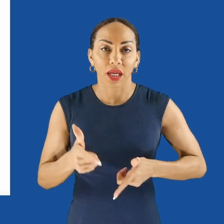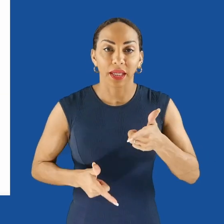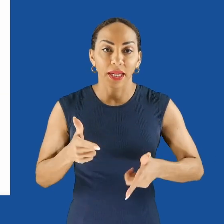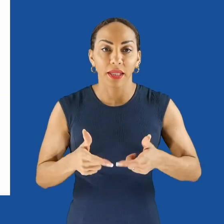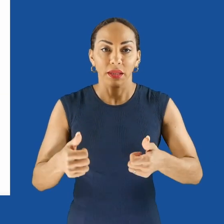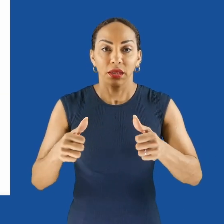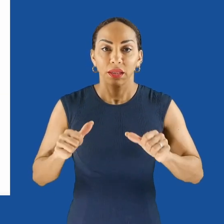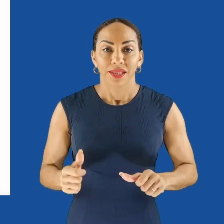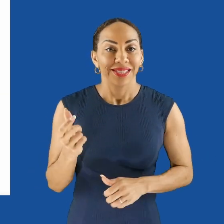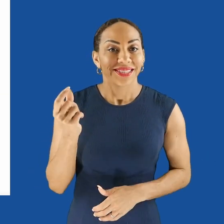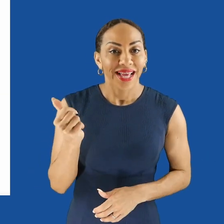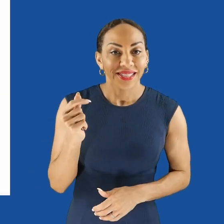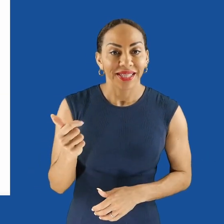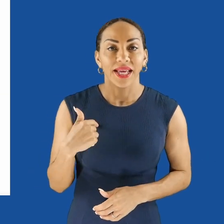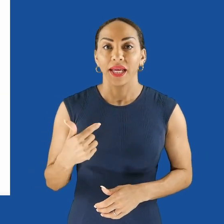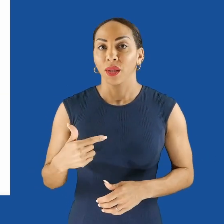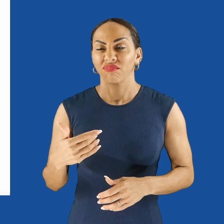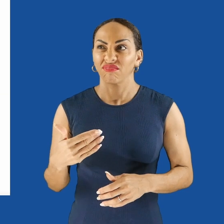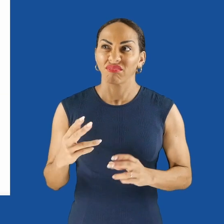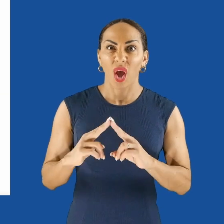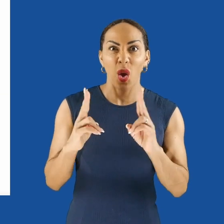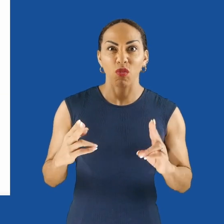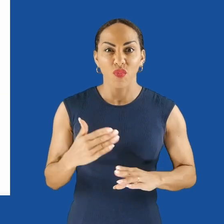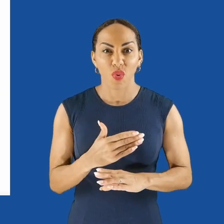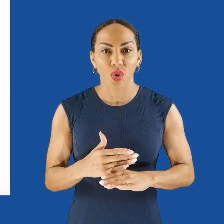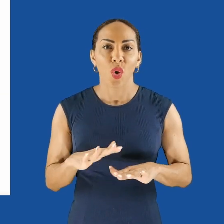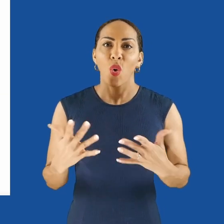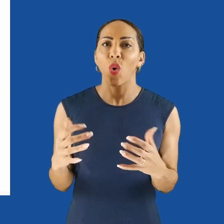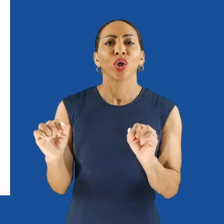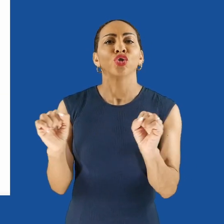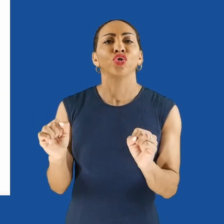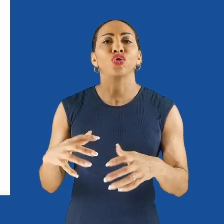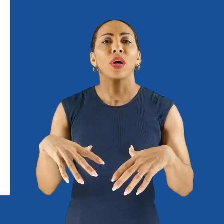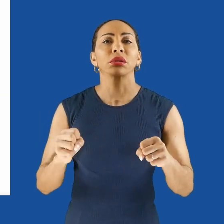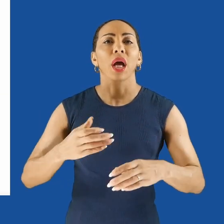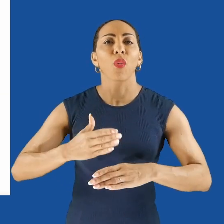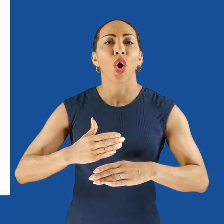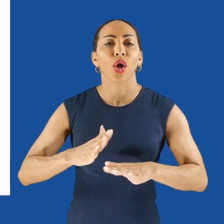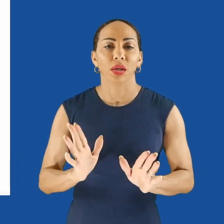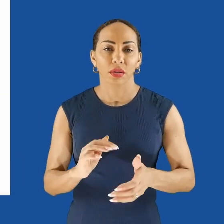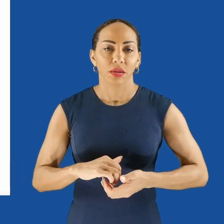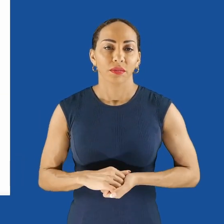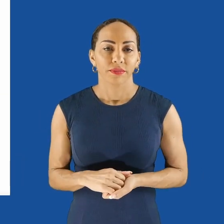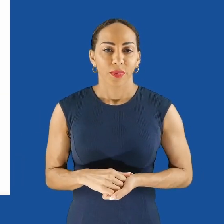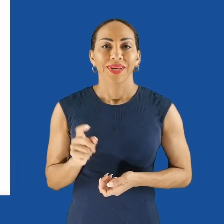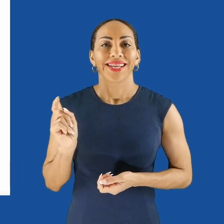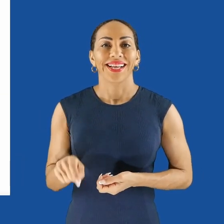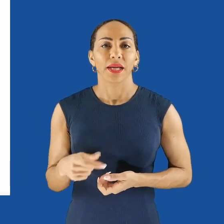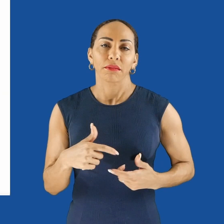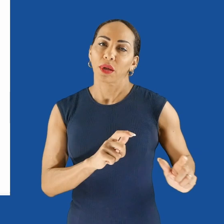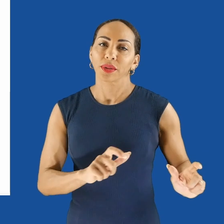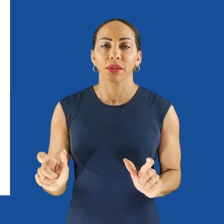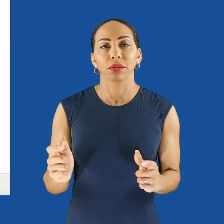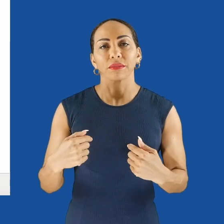cycling. Taxi, I work from home, other, or I have not started work yet. And then I'm going to press continue.